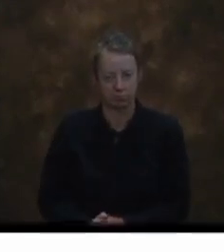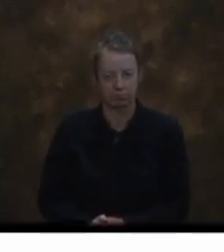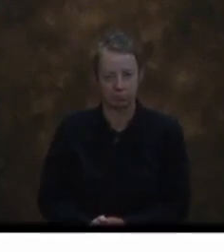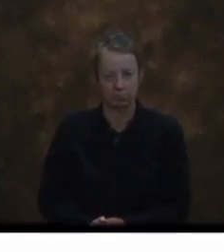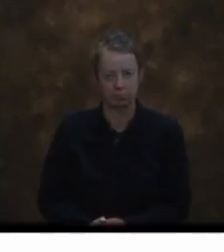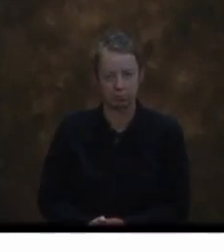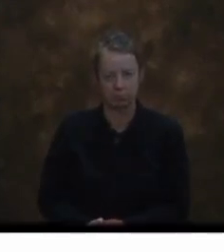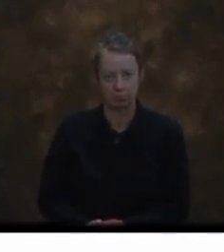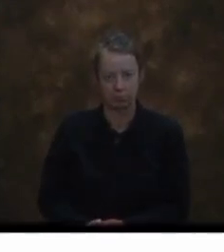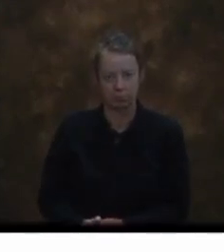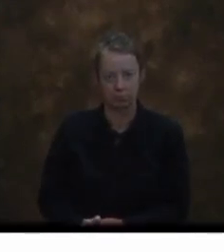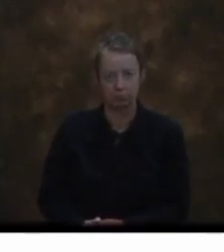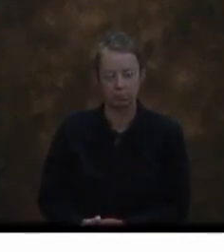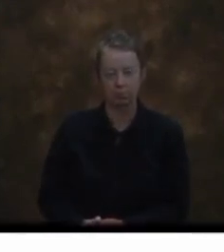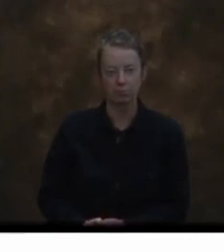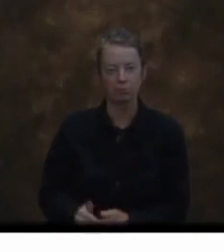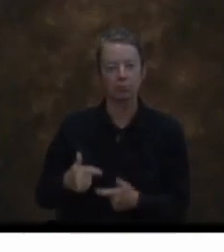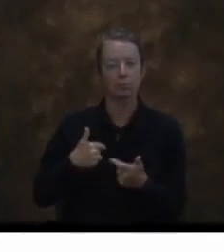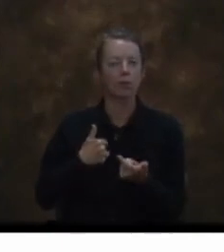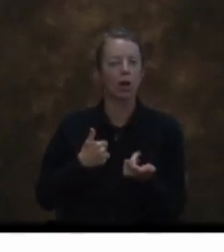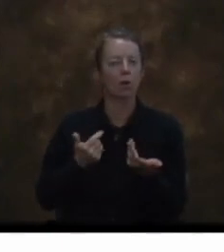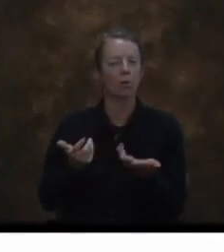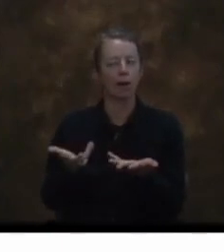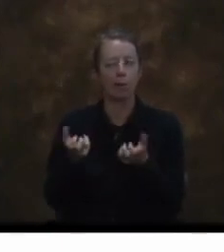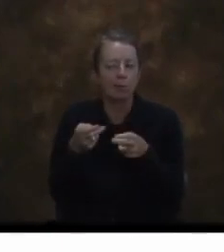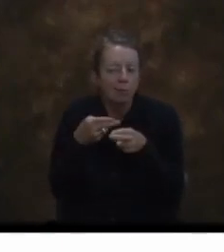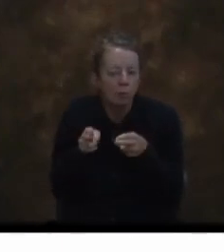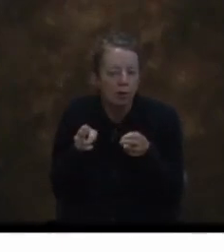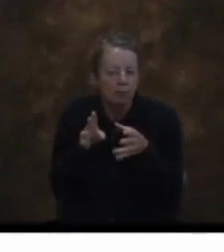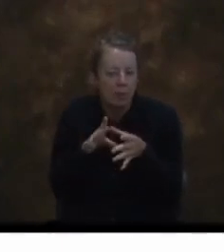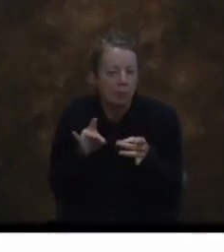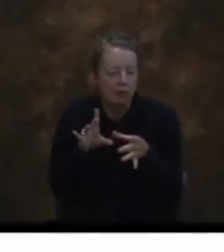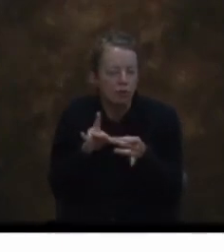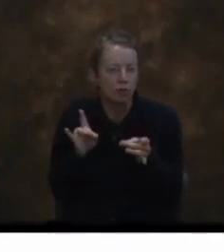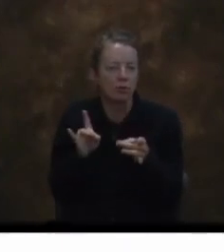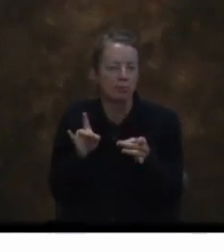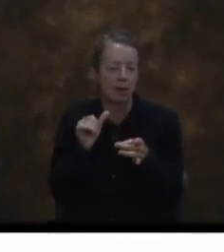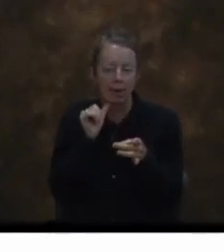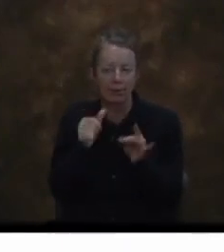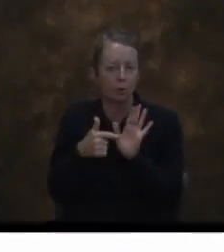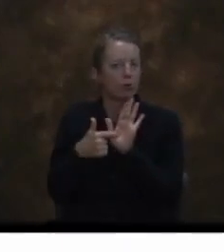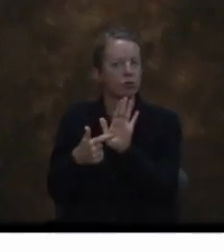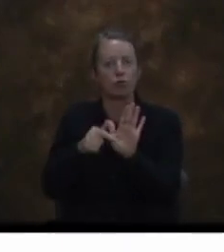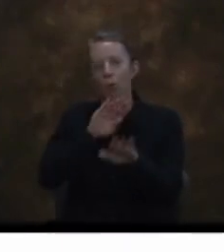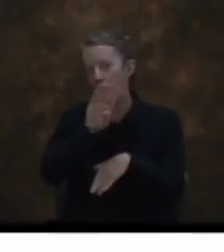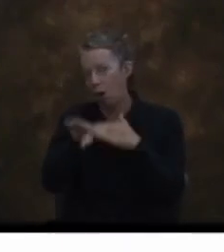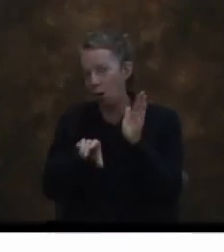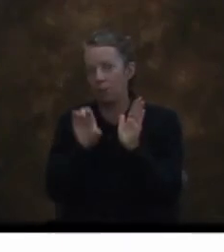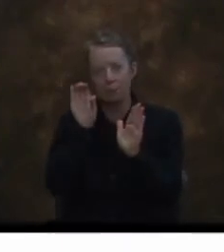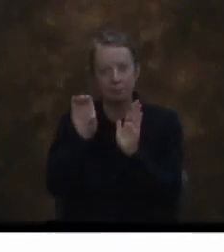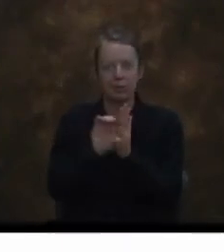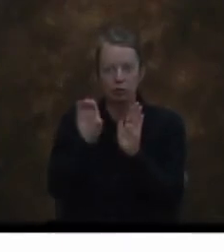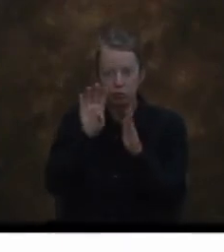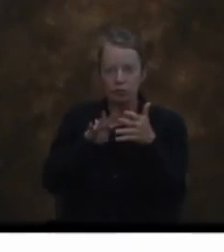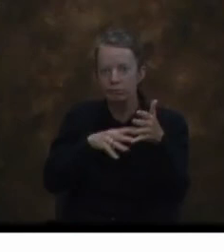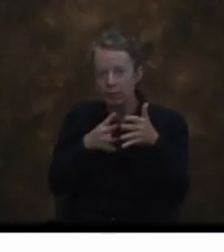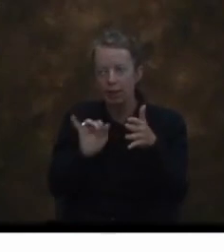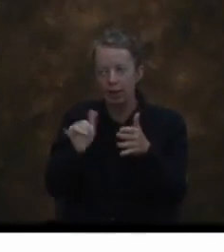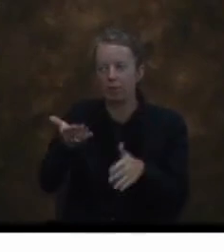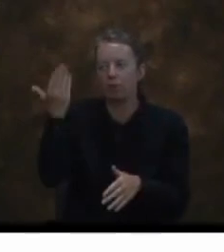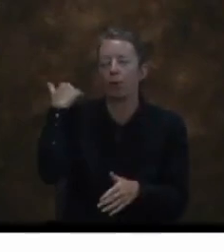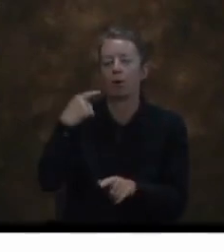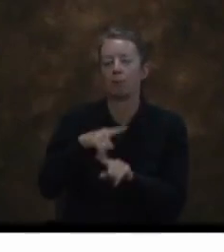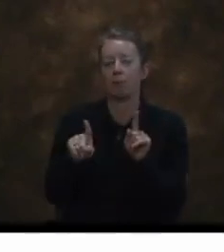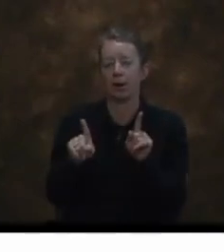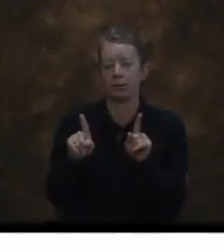I did want to just briefly say, without showing all the graphics that we usually do, that our